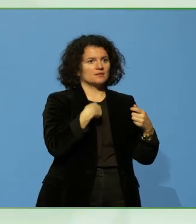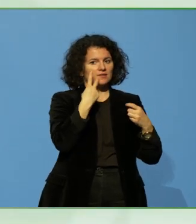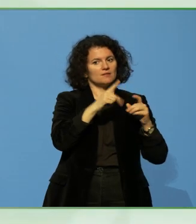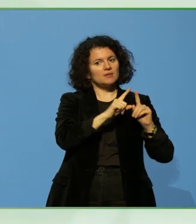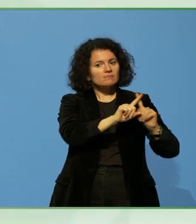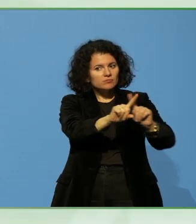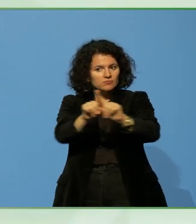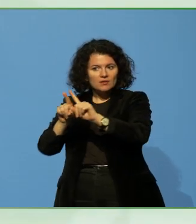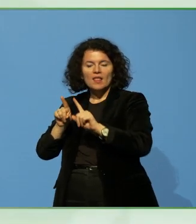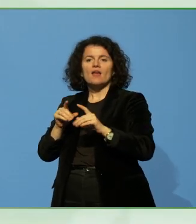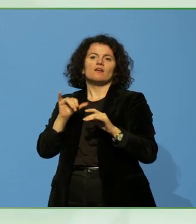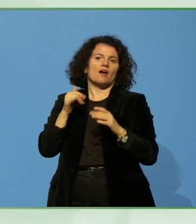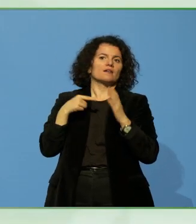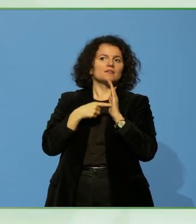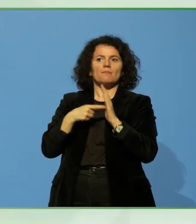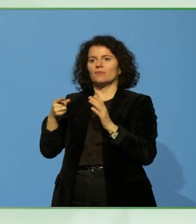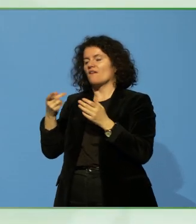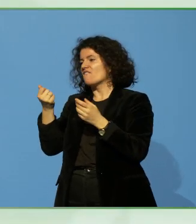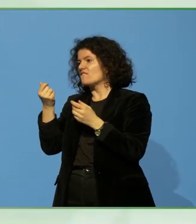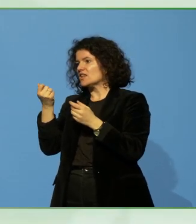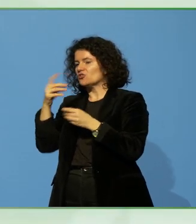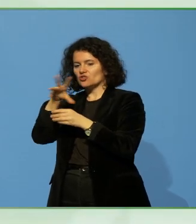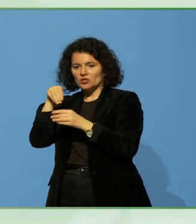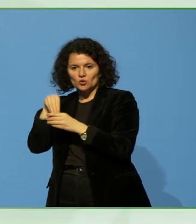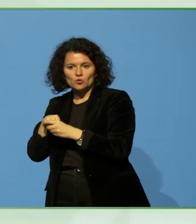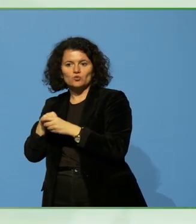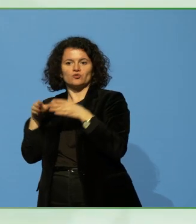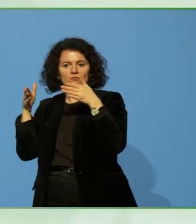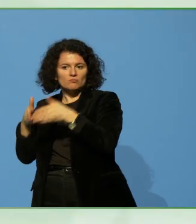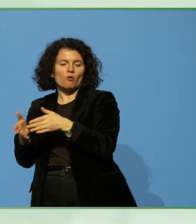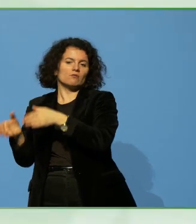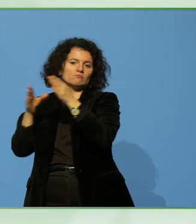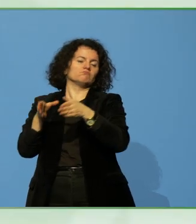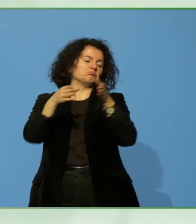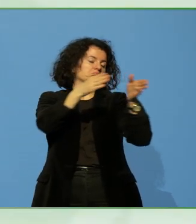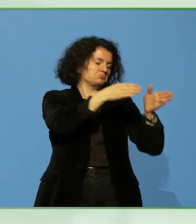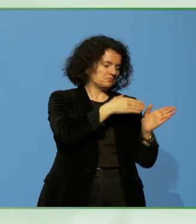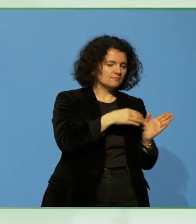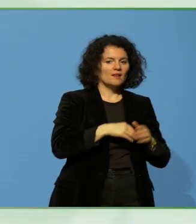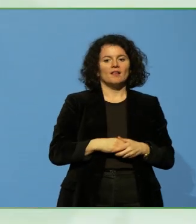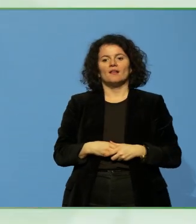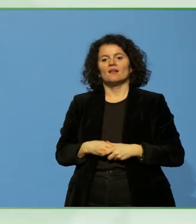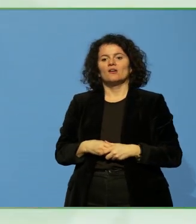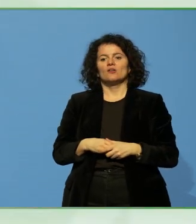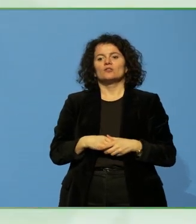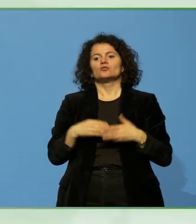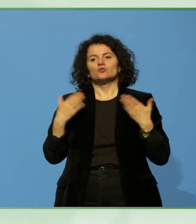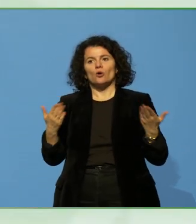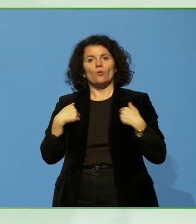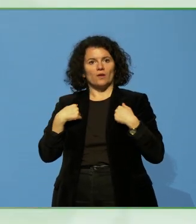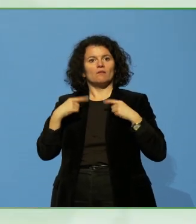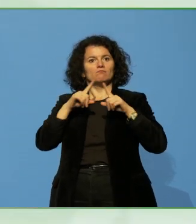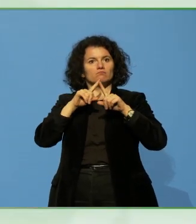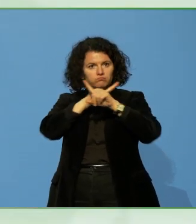financial inclusion and stuff like that. So the mechanism, as Joseph said, in Austria there is a survey, but that